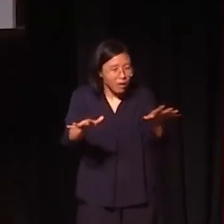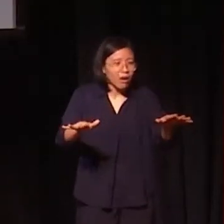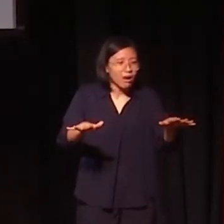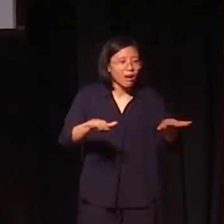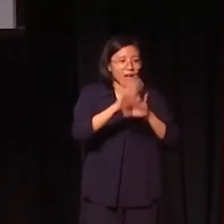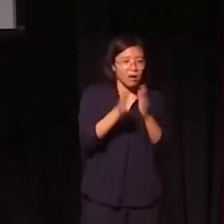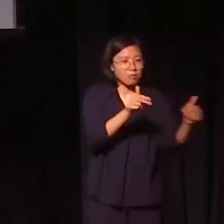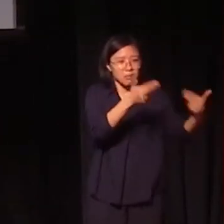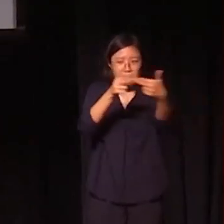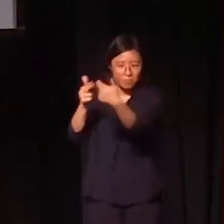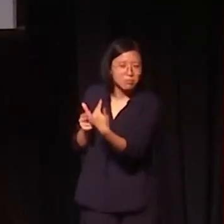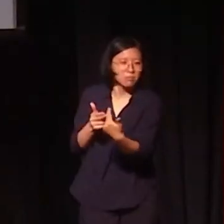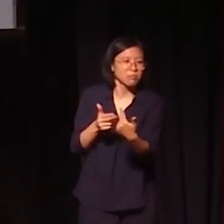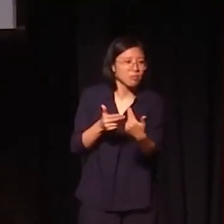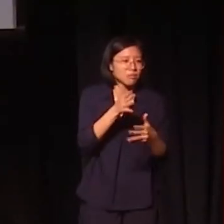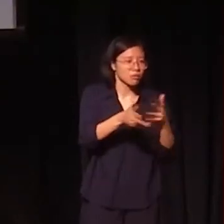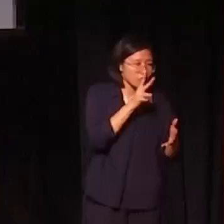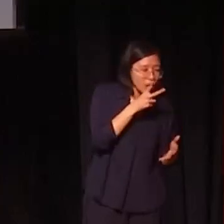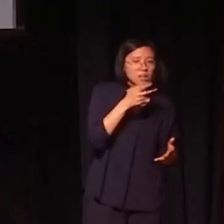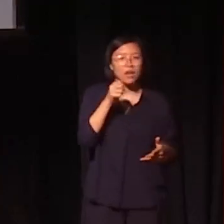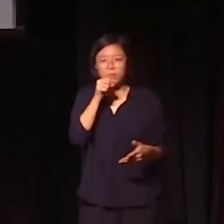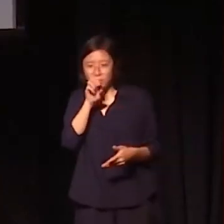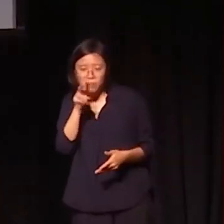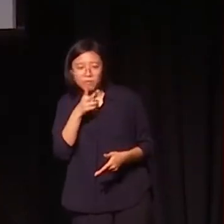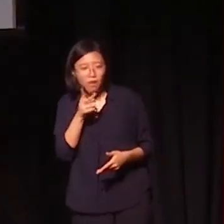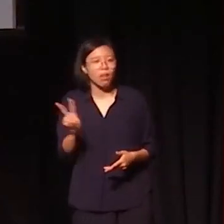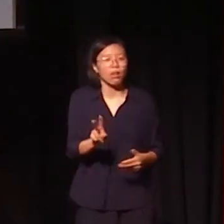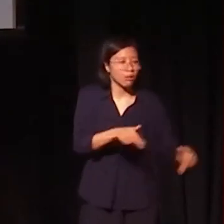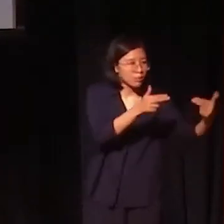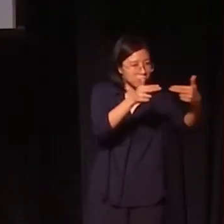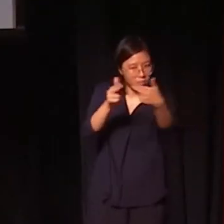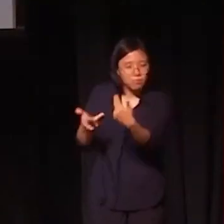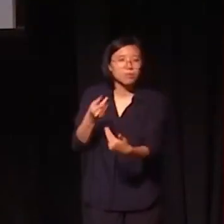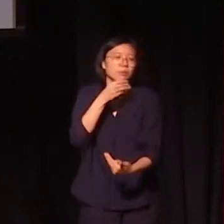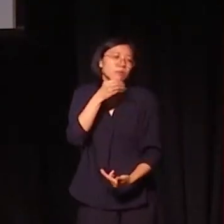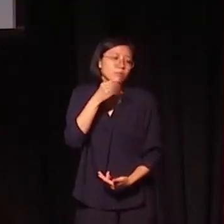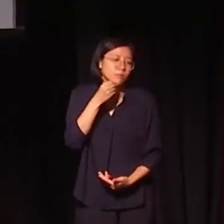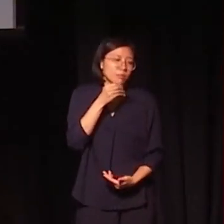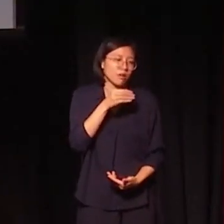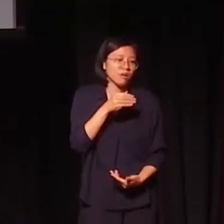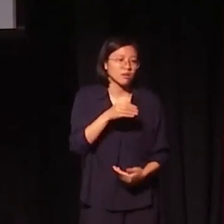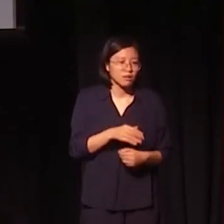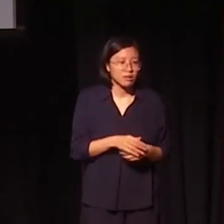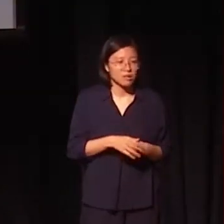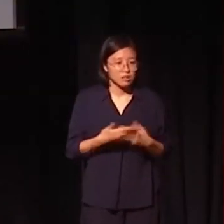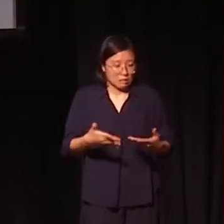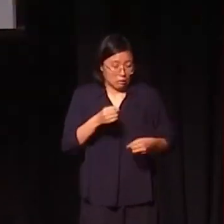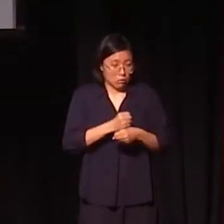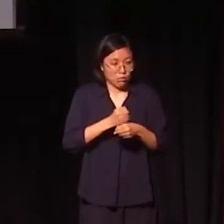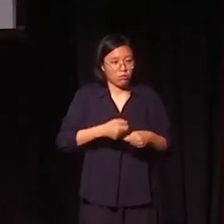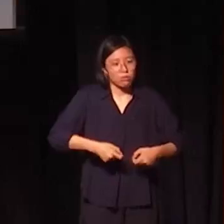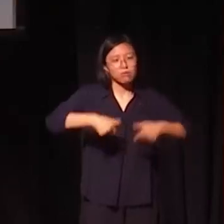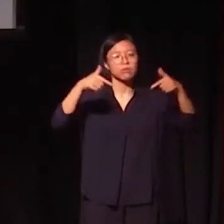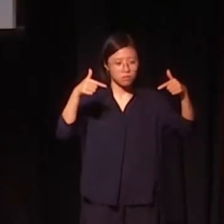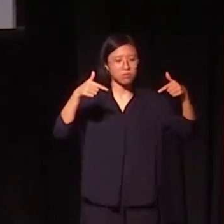spoken and sign language interpreting, we're seeing the use of video remote interpreting really embedded in our practices, and especially